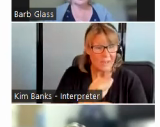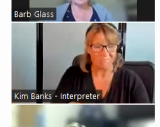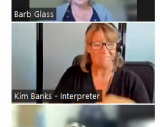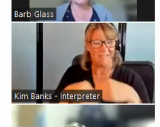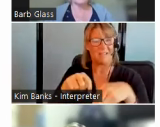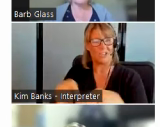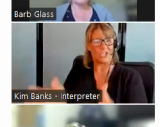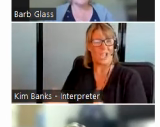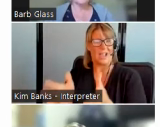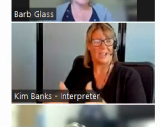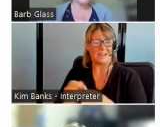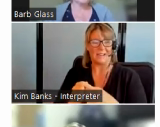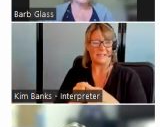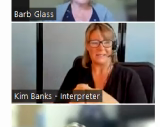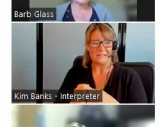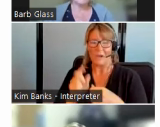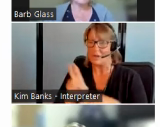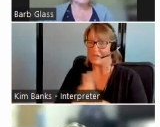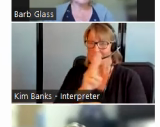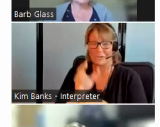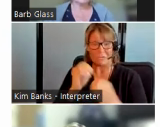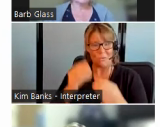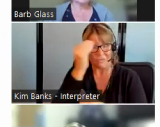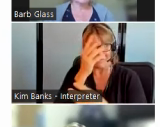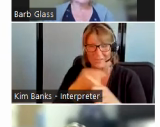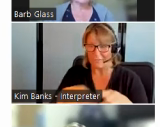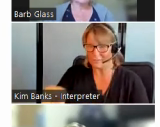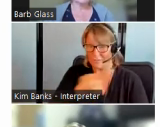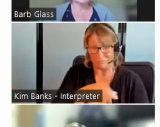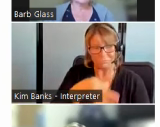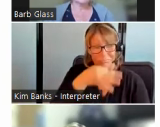we can always use more information.